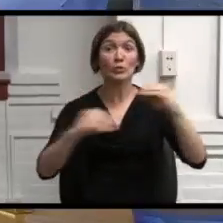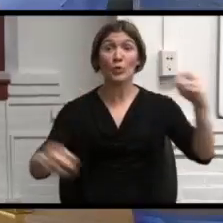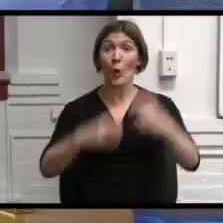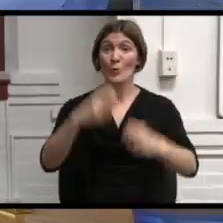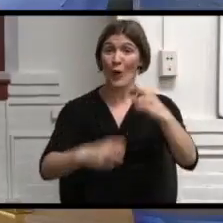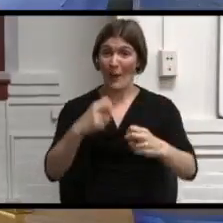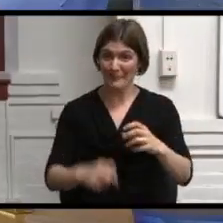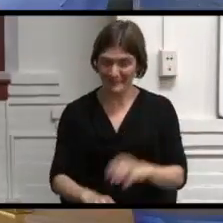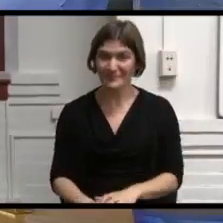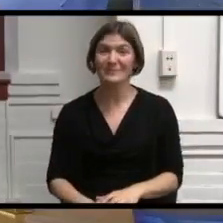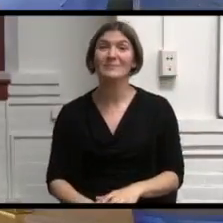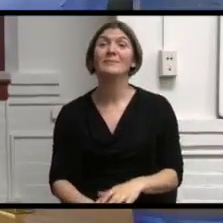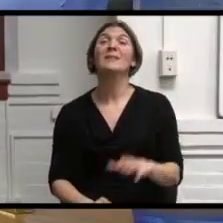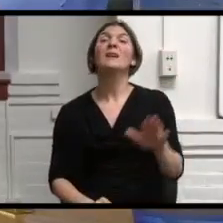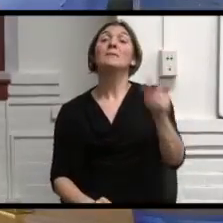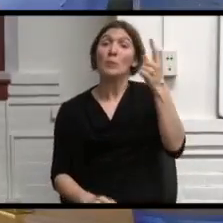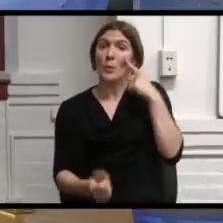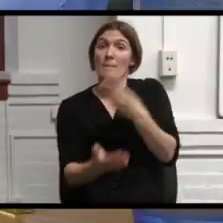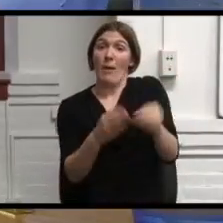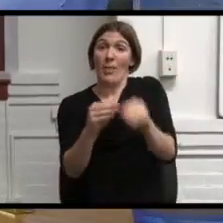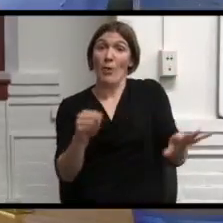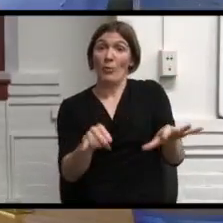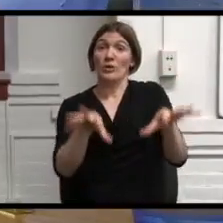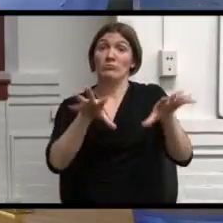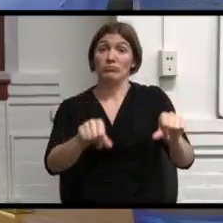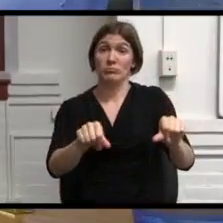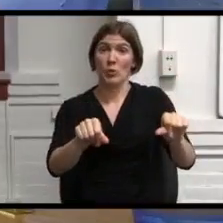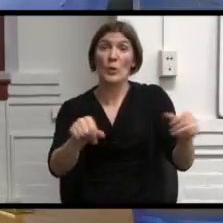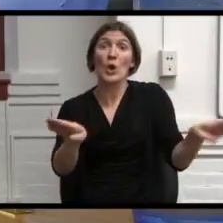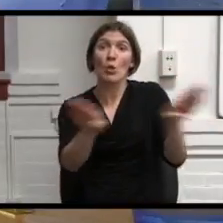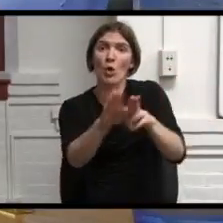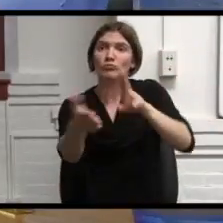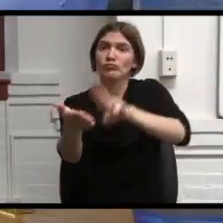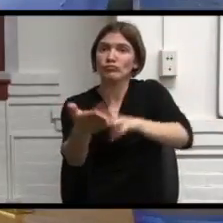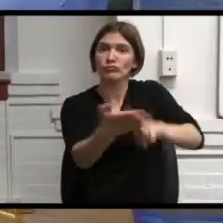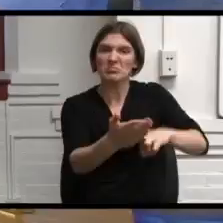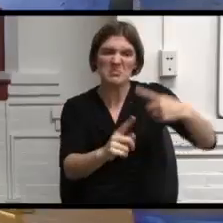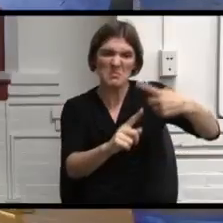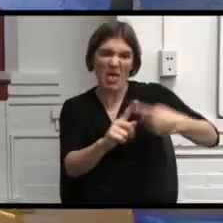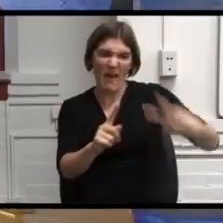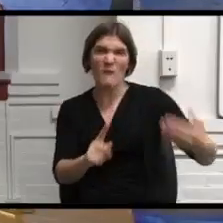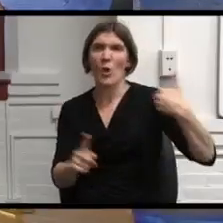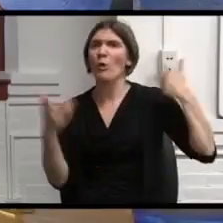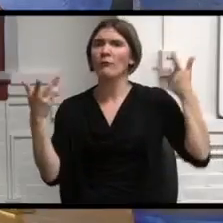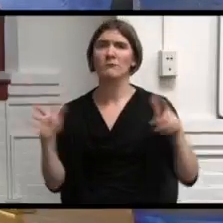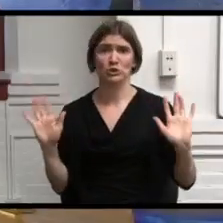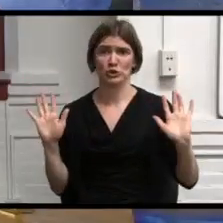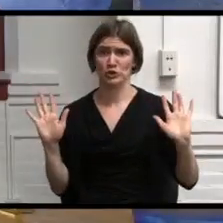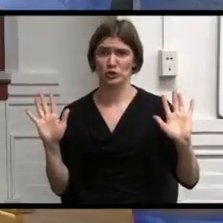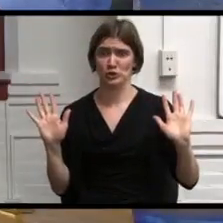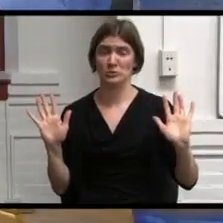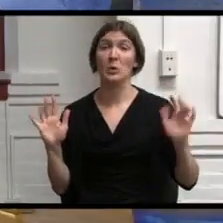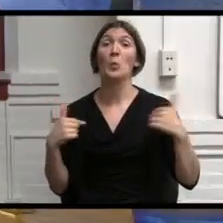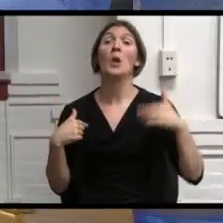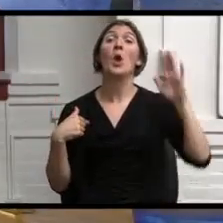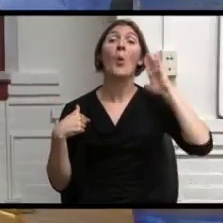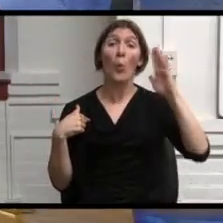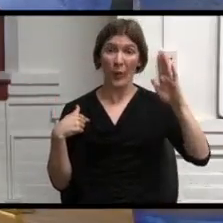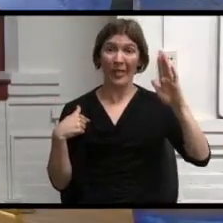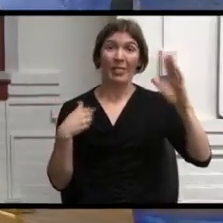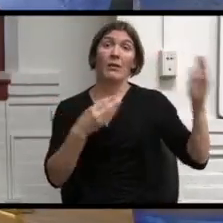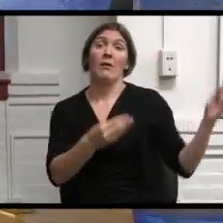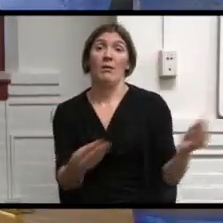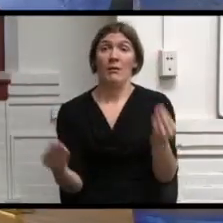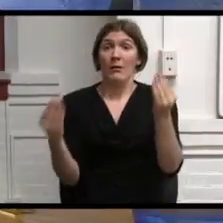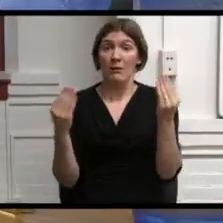The acquisition, the closing occurred probably about a month and a half ago, and we expect to be back in front of the